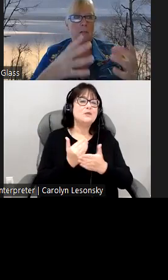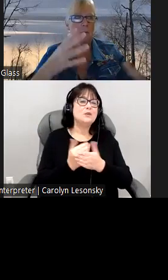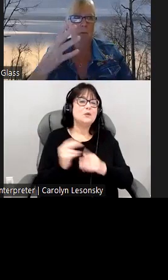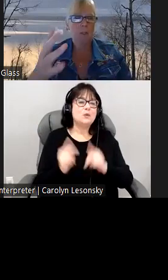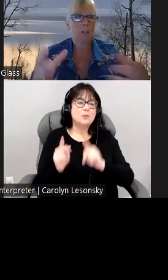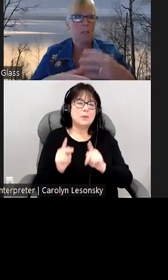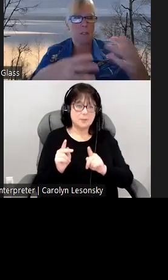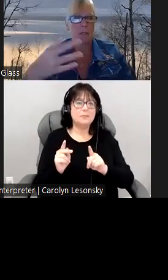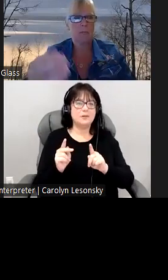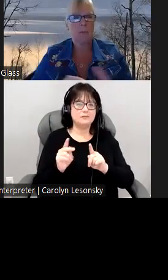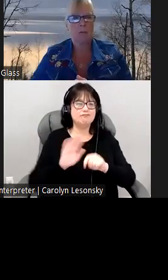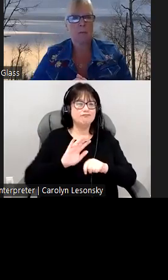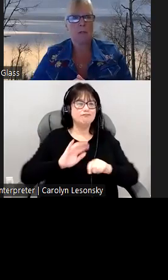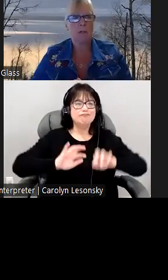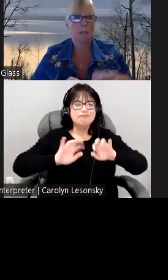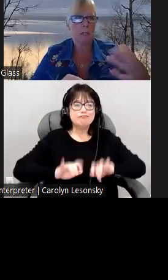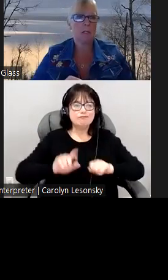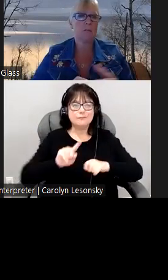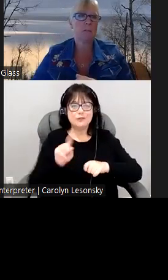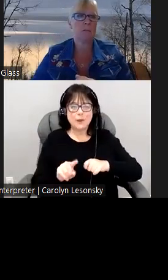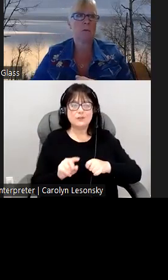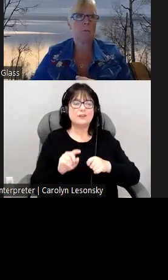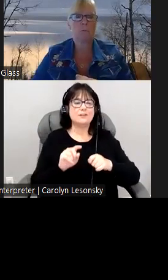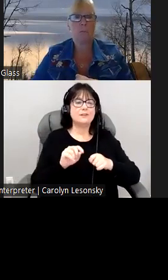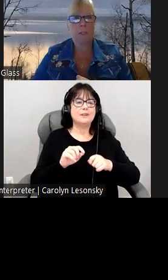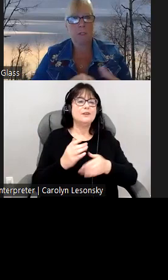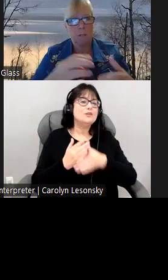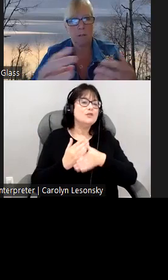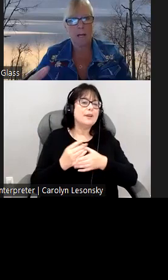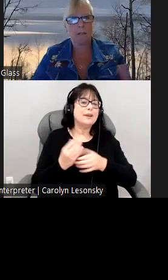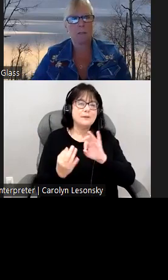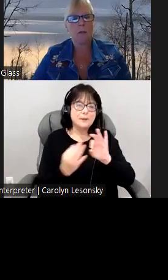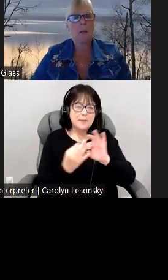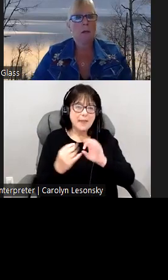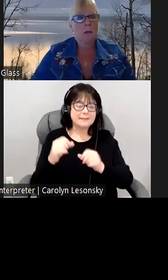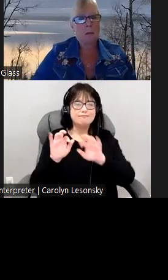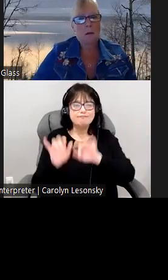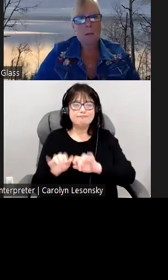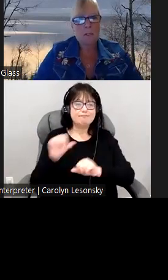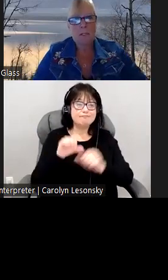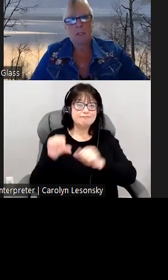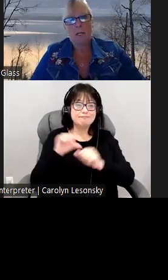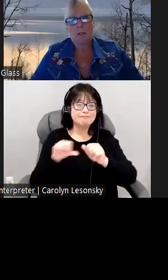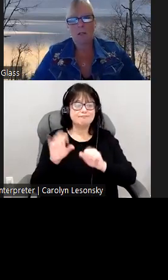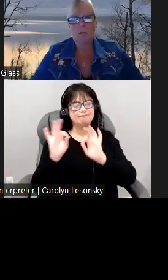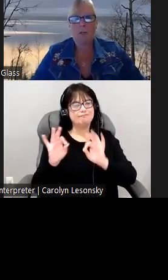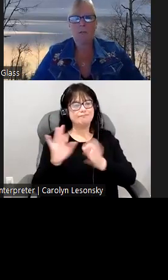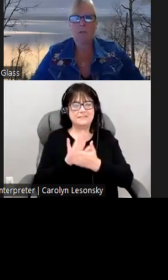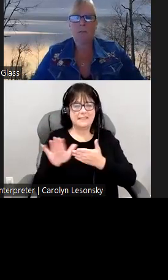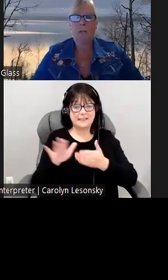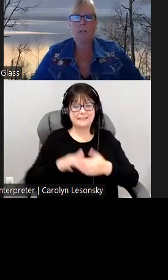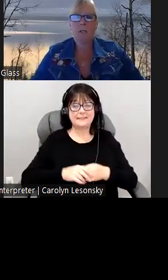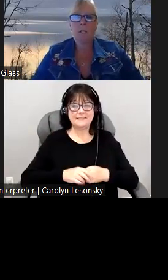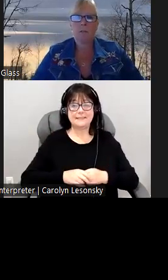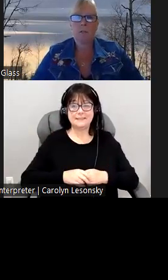ask questions and to get feedback from others. It's nice to have some others who are more familiar to add some comments into the chat that are also helpful.